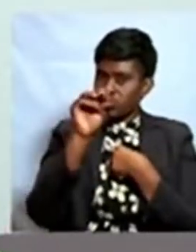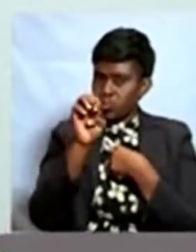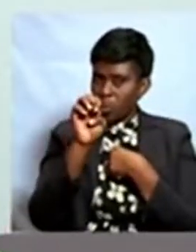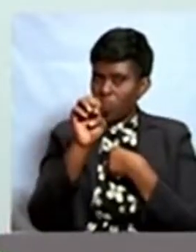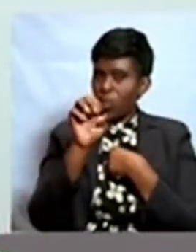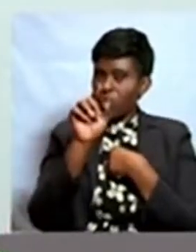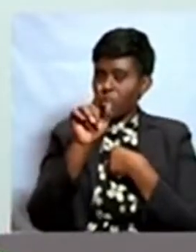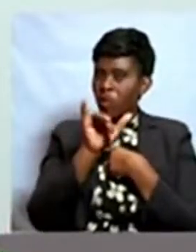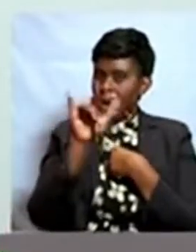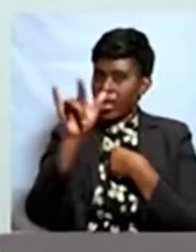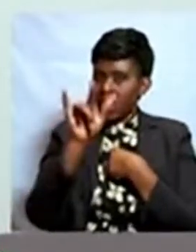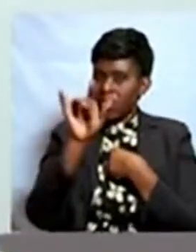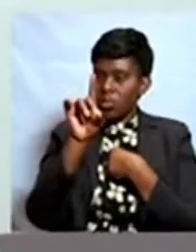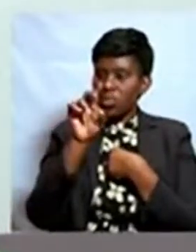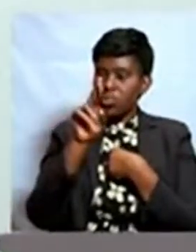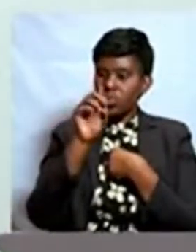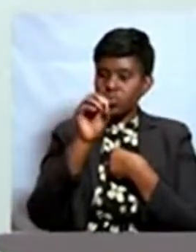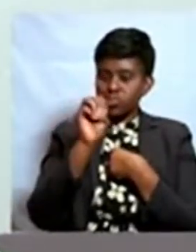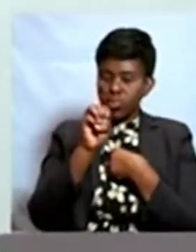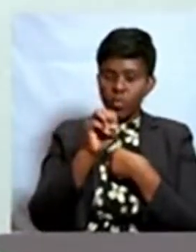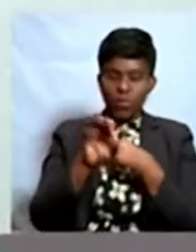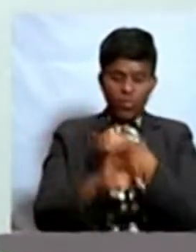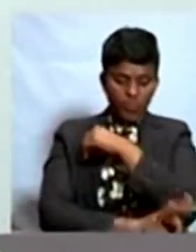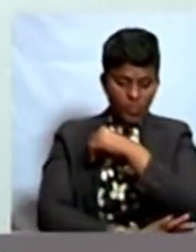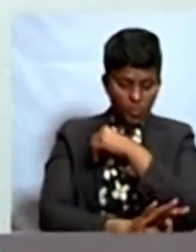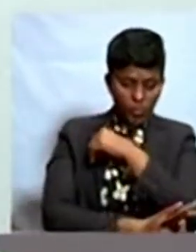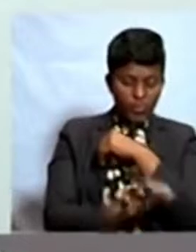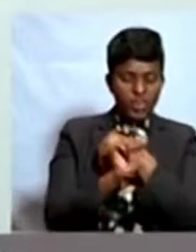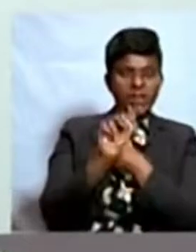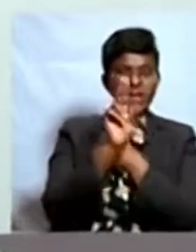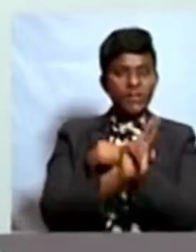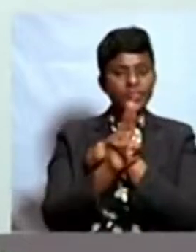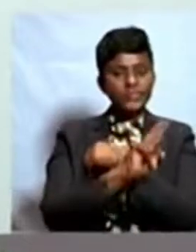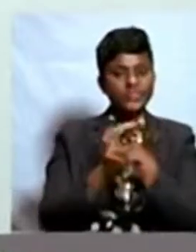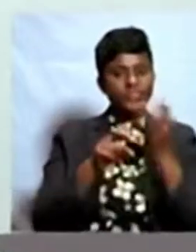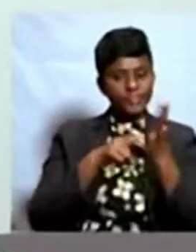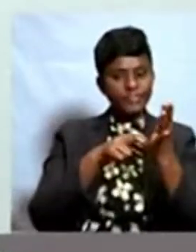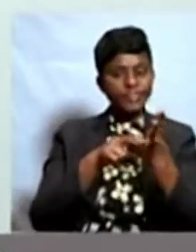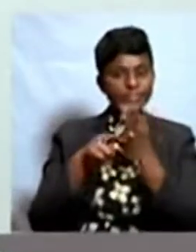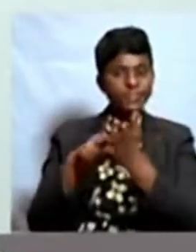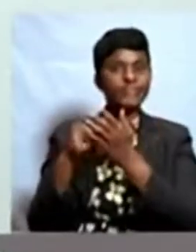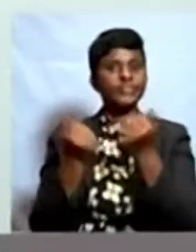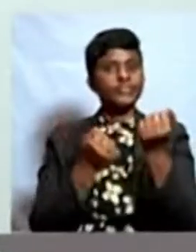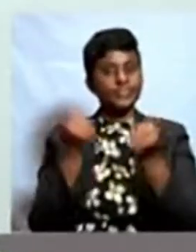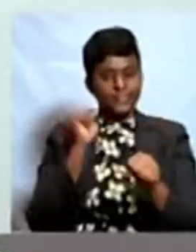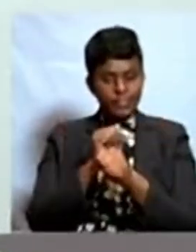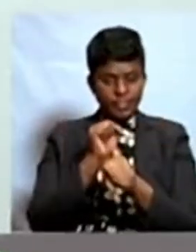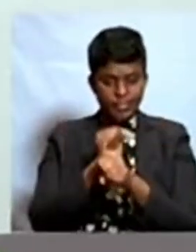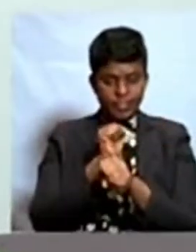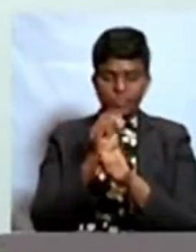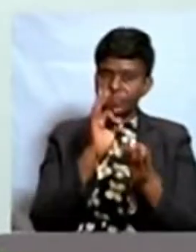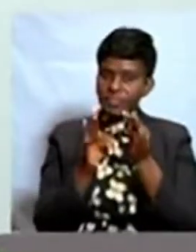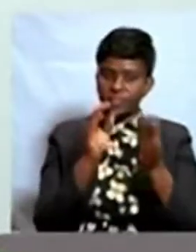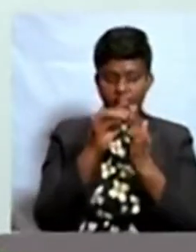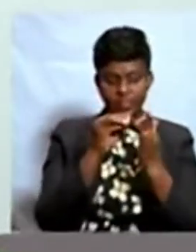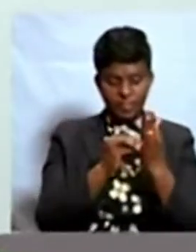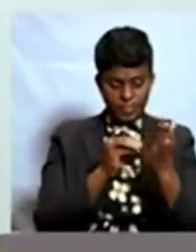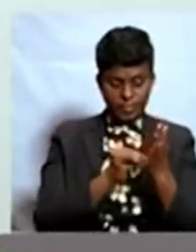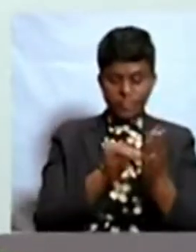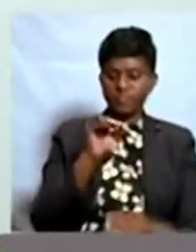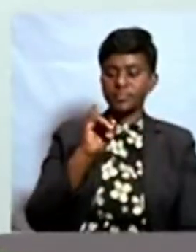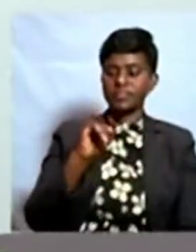that an aerodrome or airfield may be used for air traffic operations if it meets the prescribed